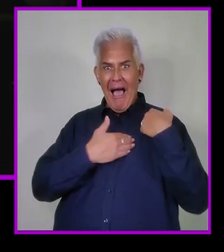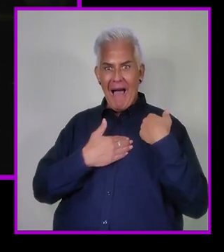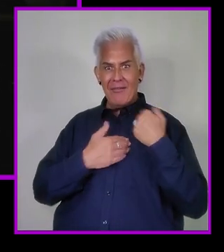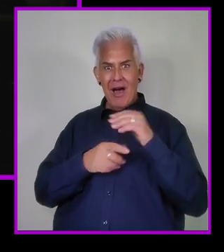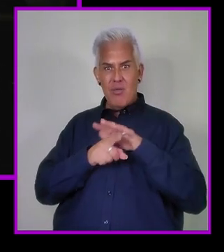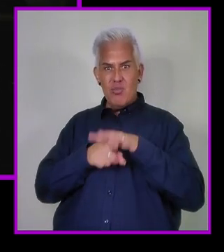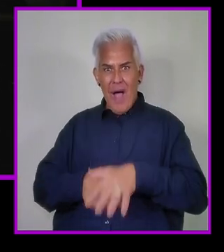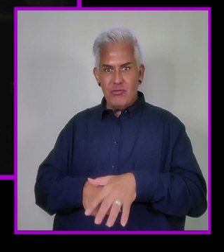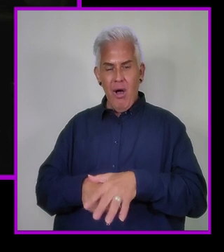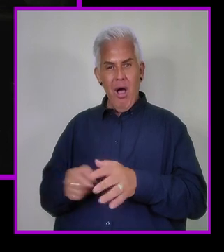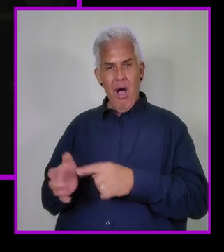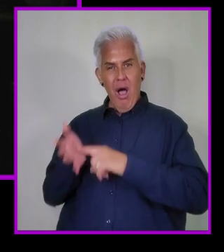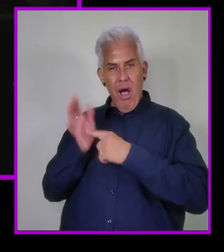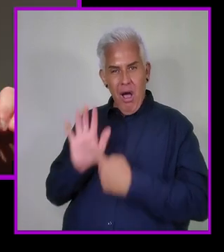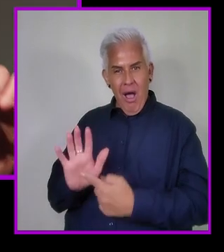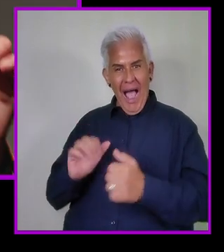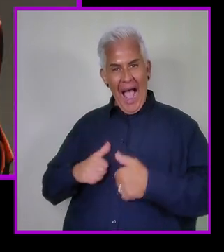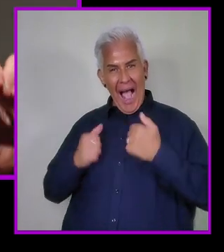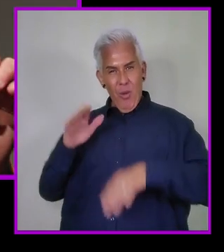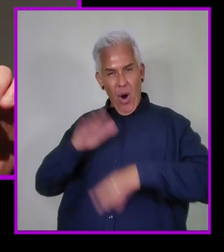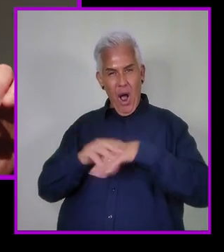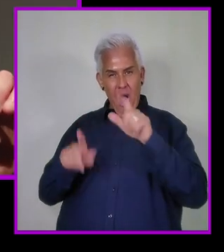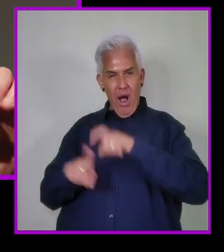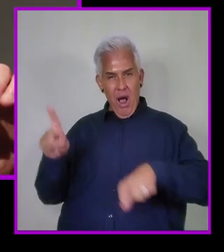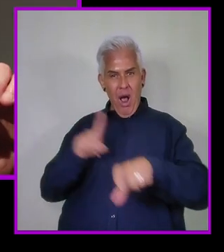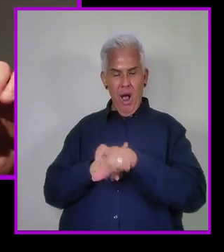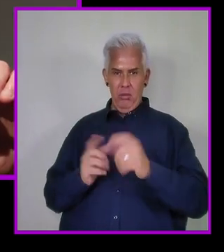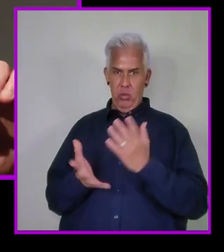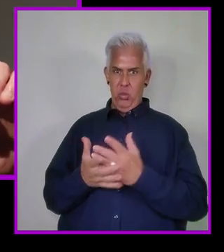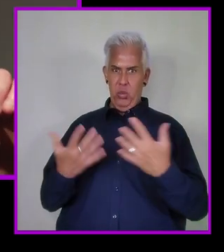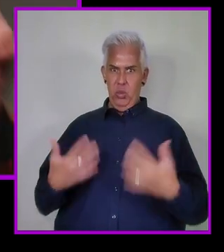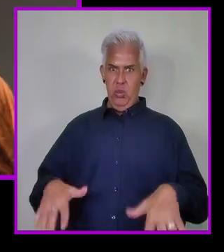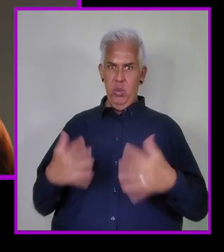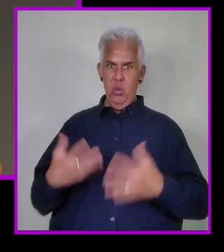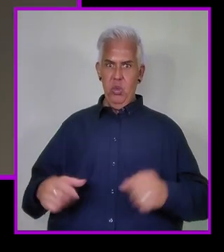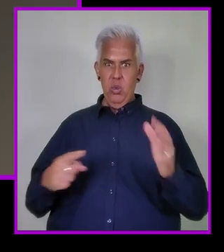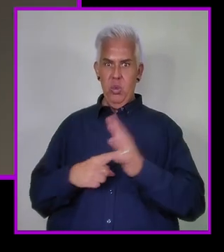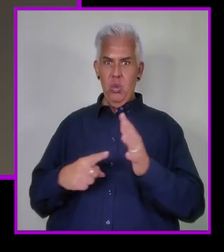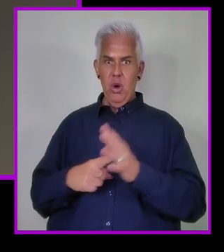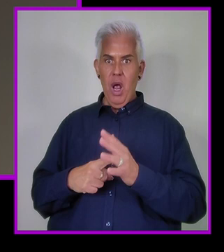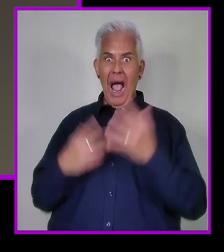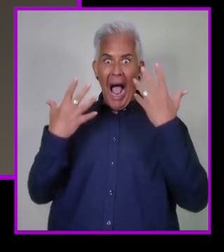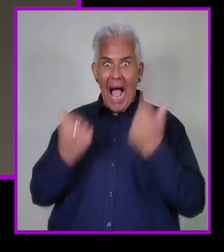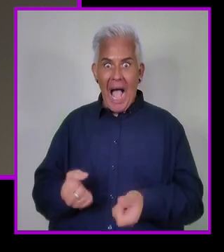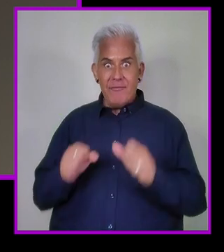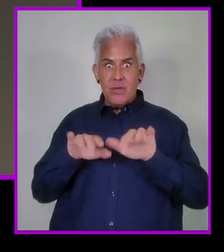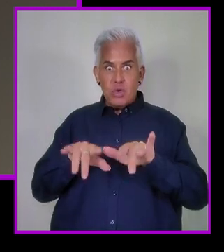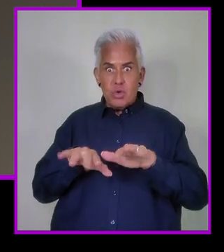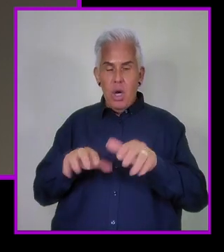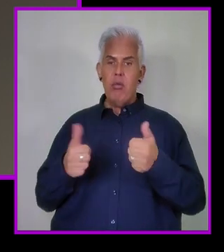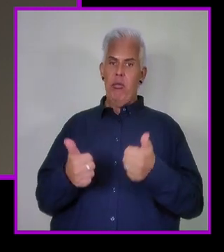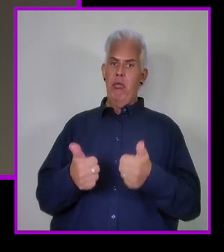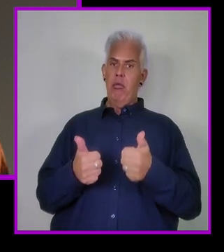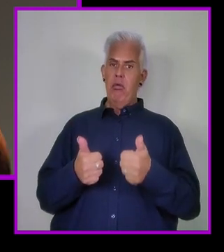to represent our community, in effect, it's very, very significant. Mm. I mean, it's great that the opportunity is going